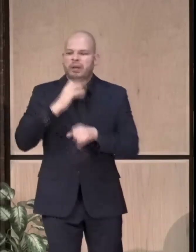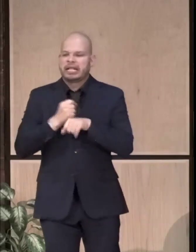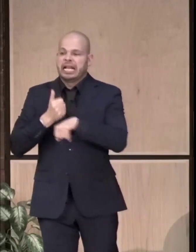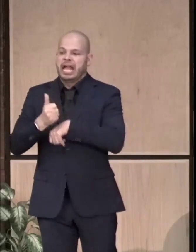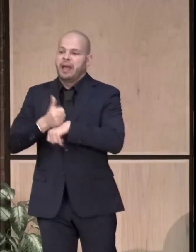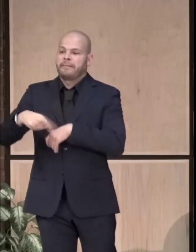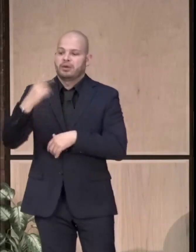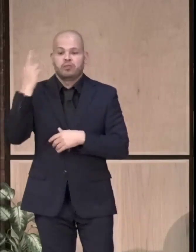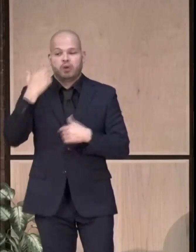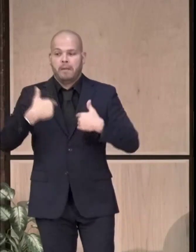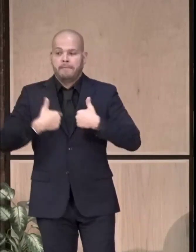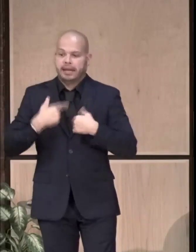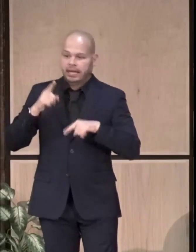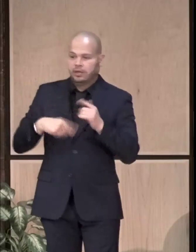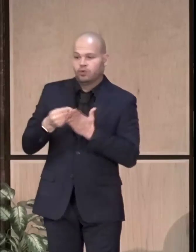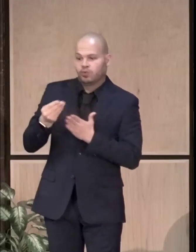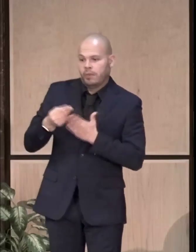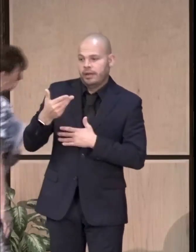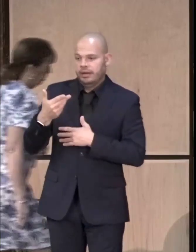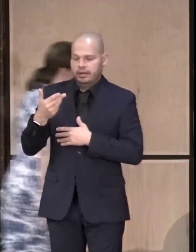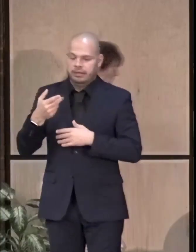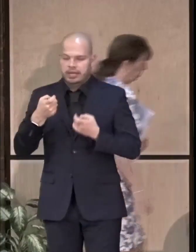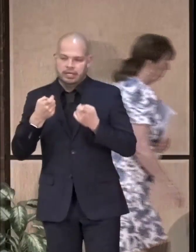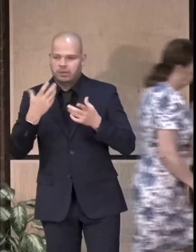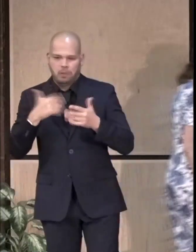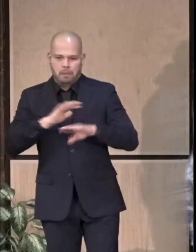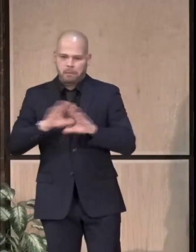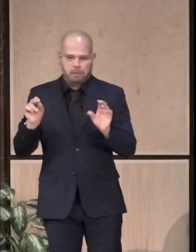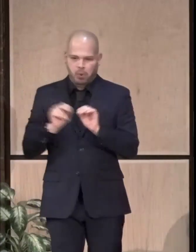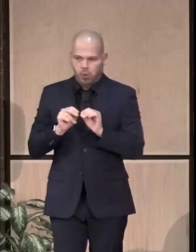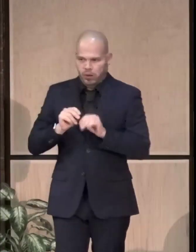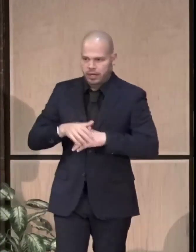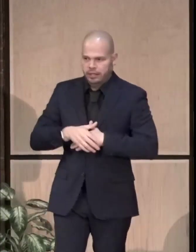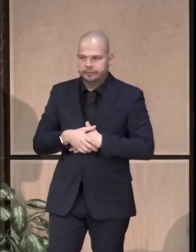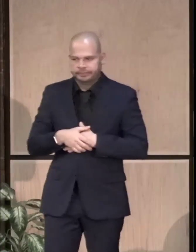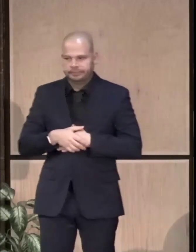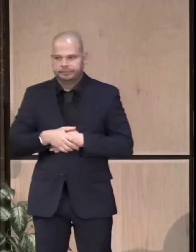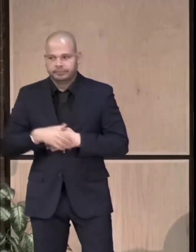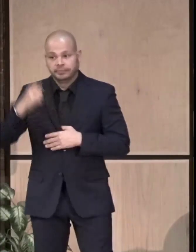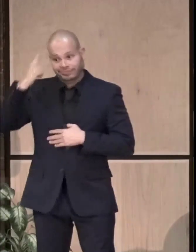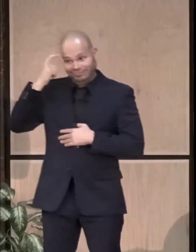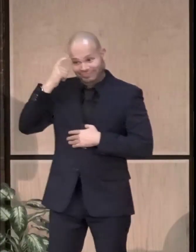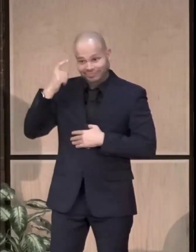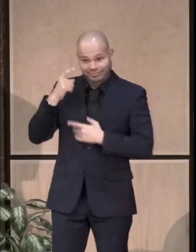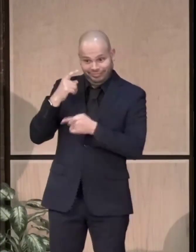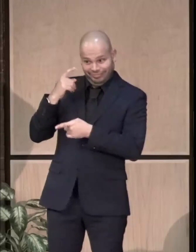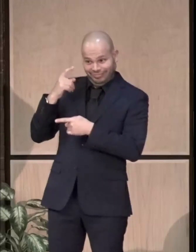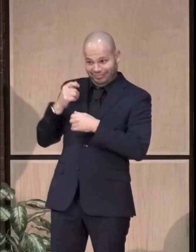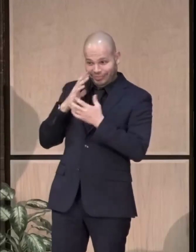commitment. Eisen is concerned the Card is going to snap and commit a mass shooting. So do you think